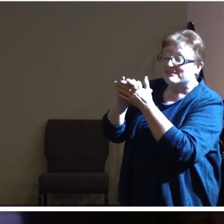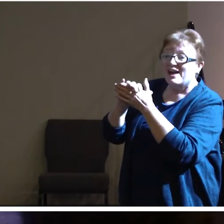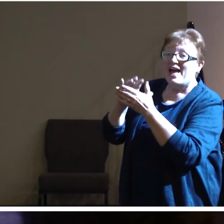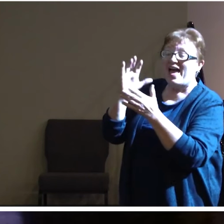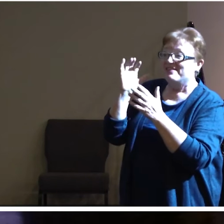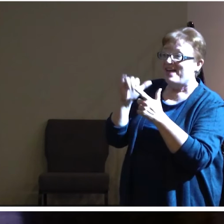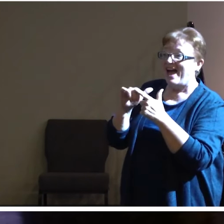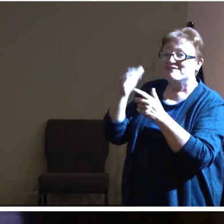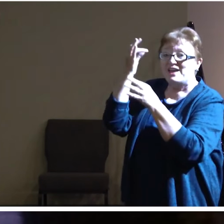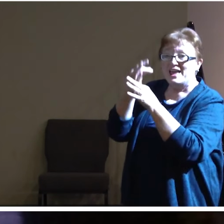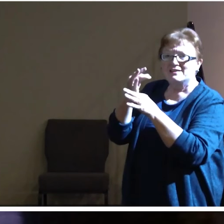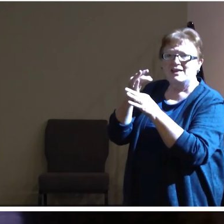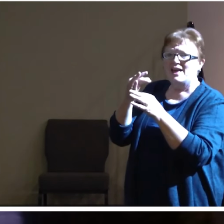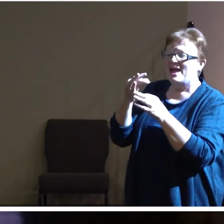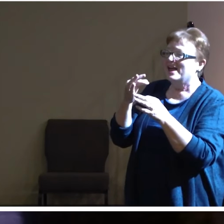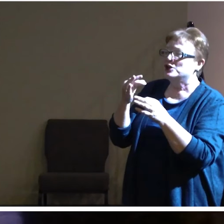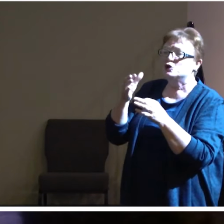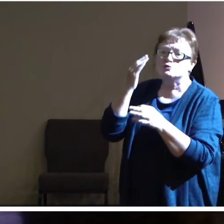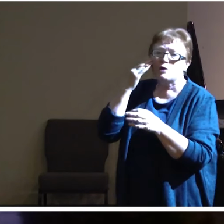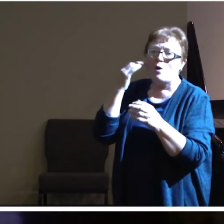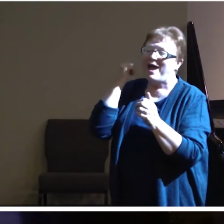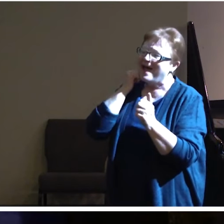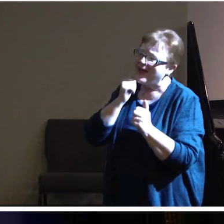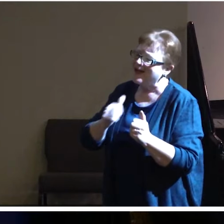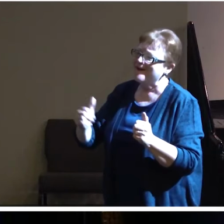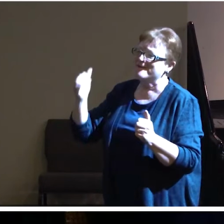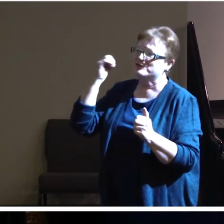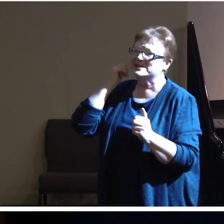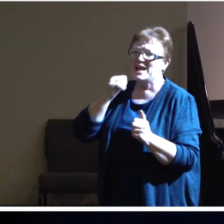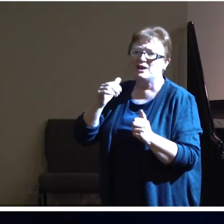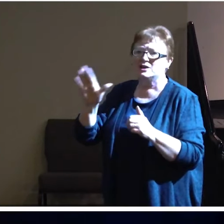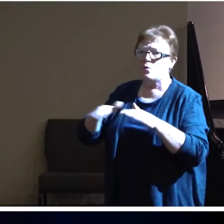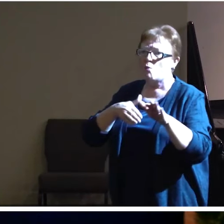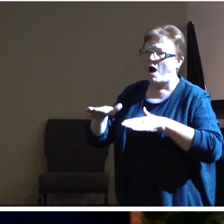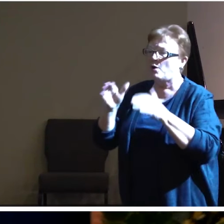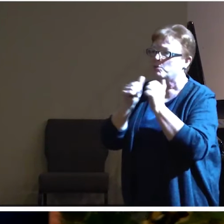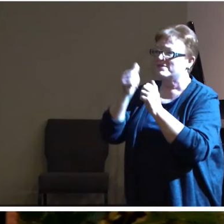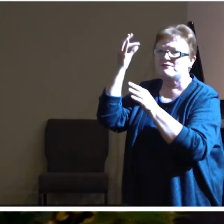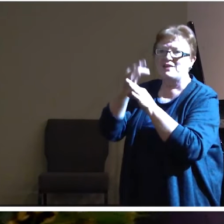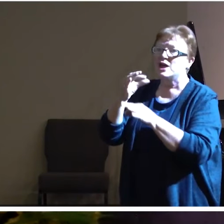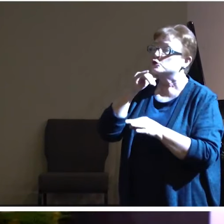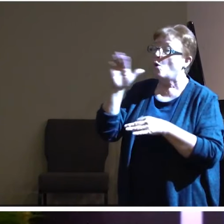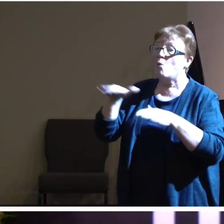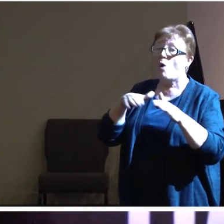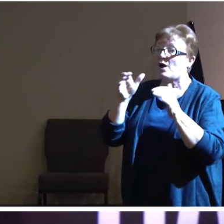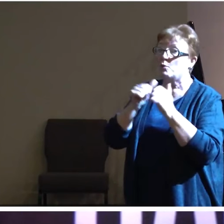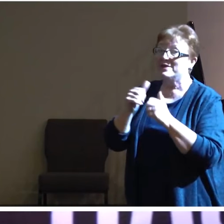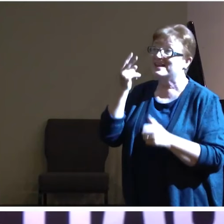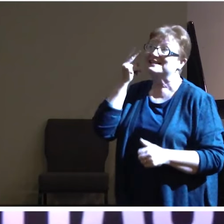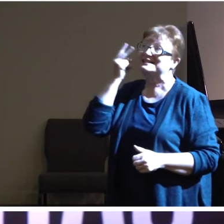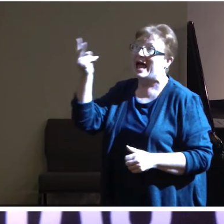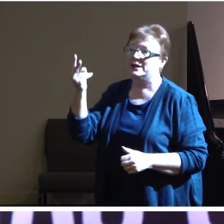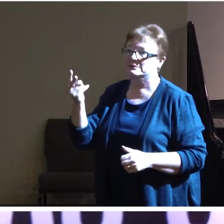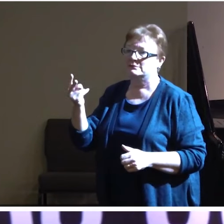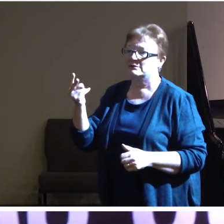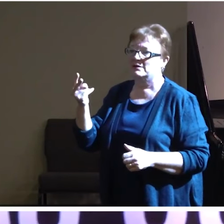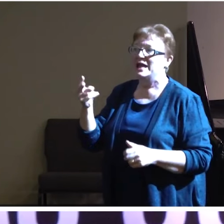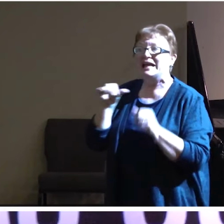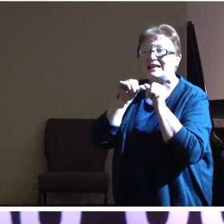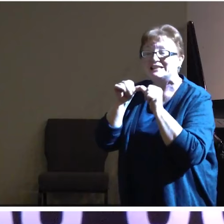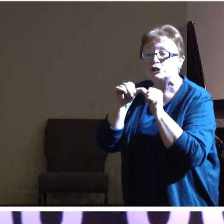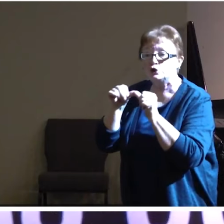day by day. We need to walk by faith, not by sight. We need to continue